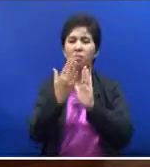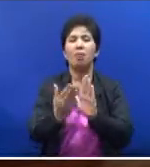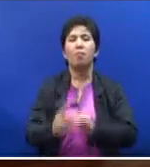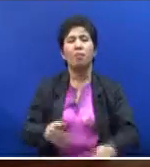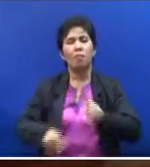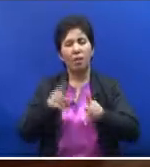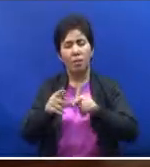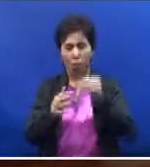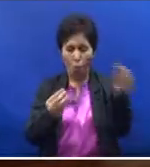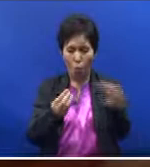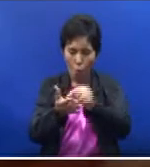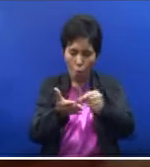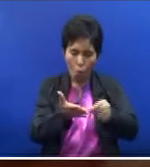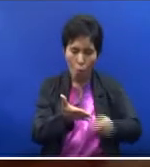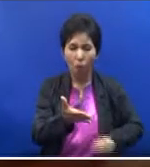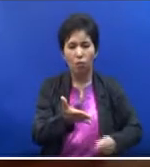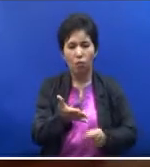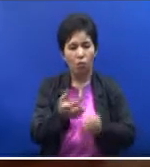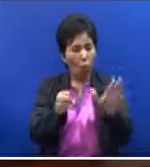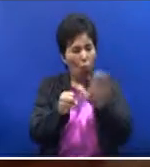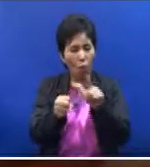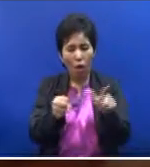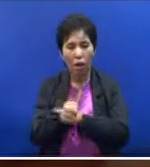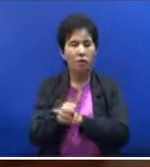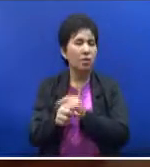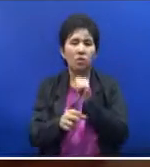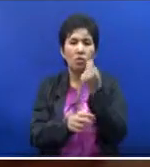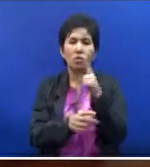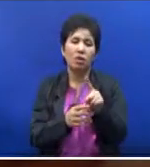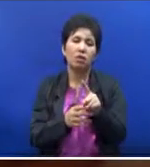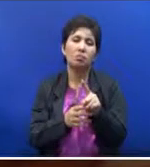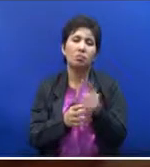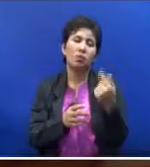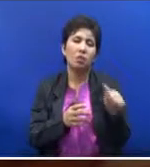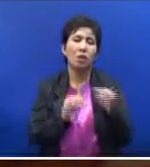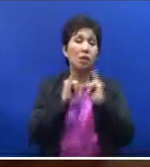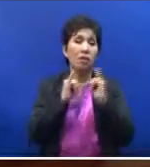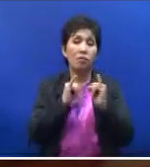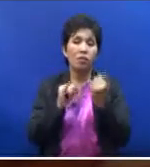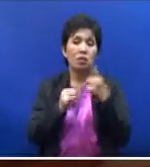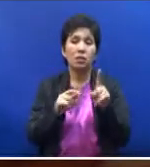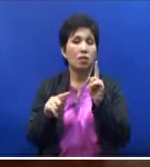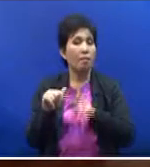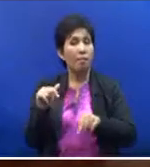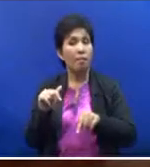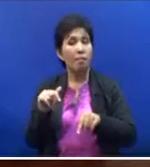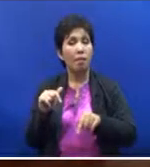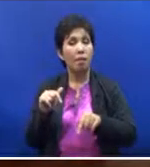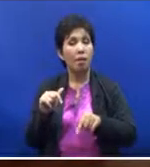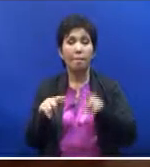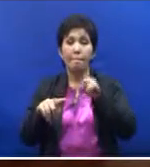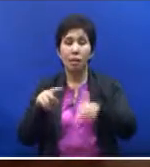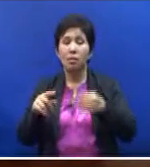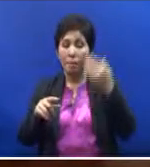Everything must be in detail, descriptive nature. Okay, so it is not only just based on interview, okay, but based